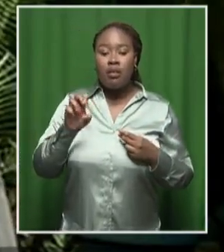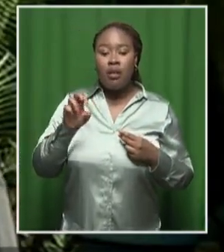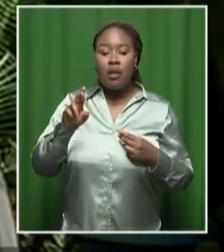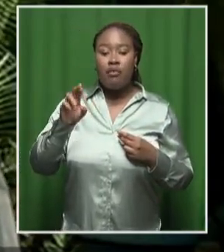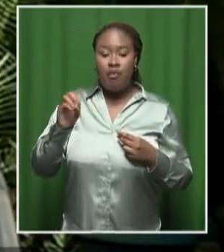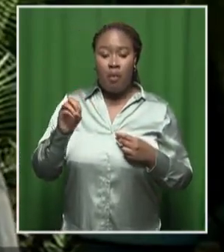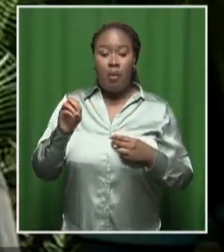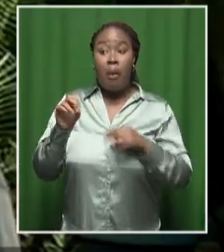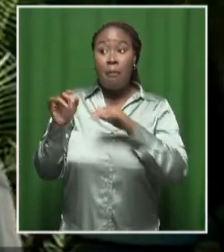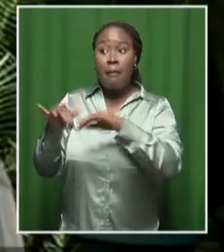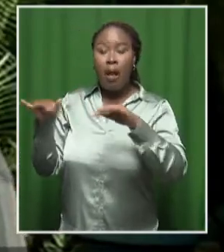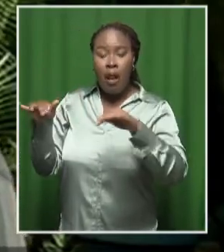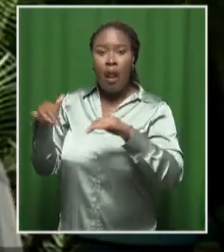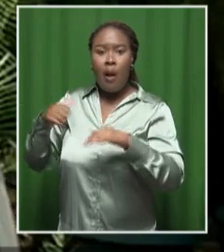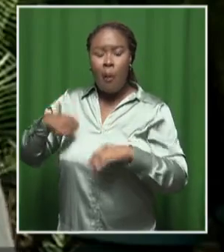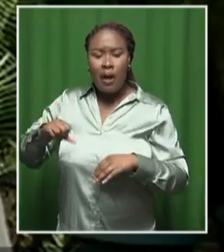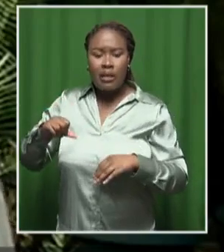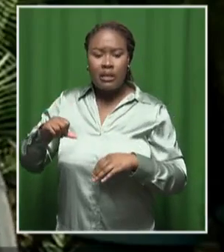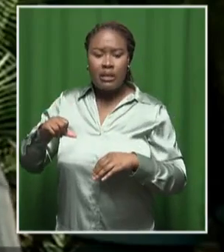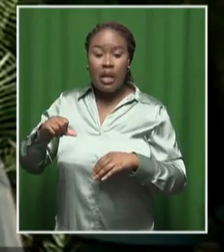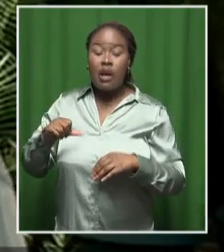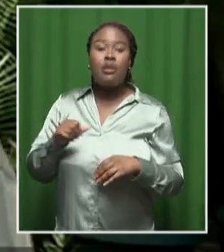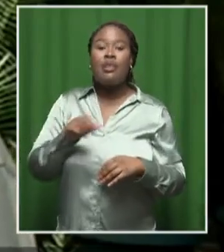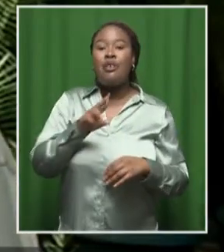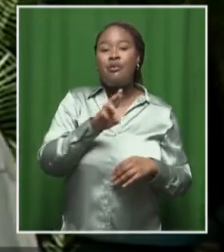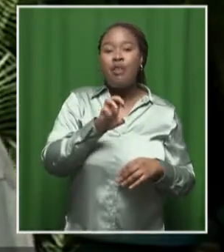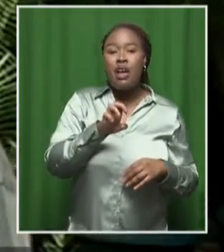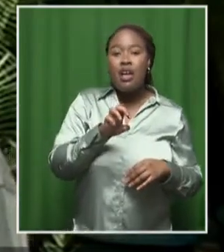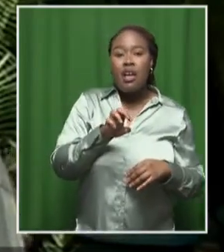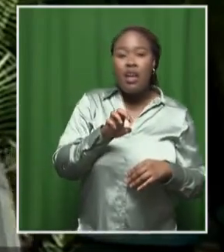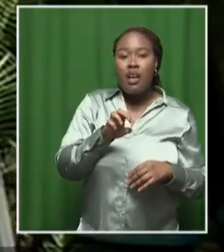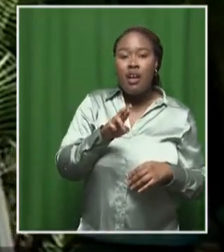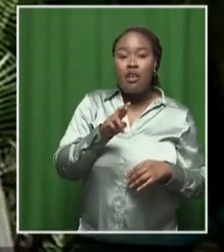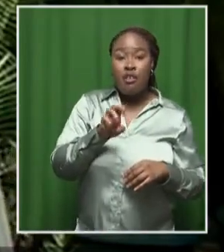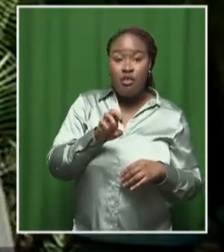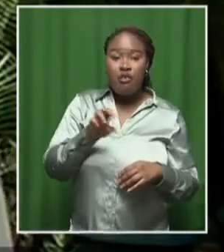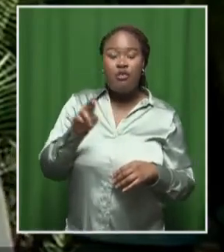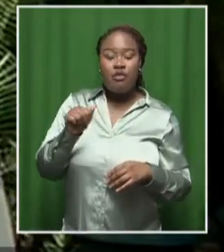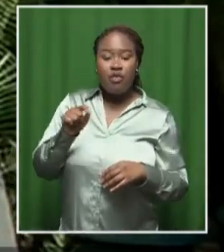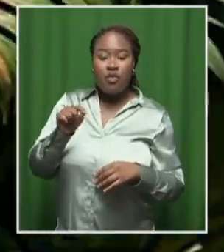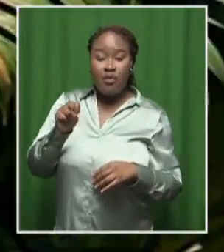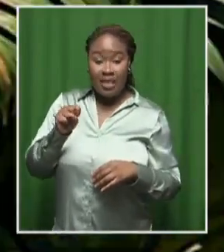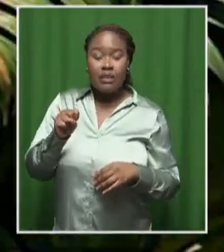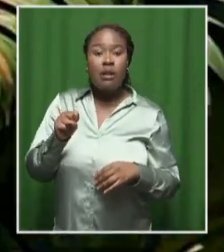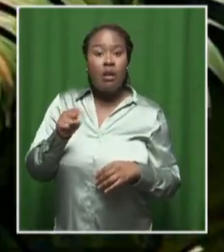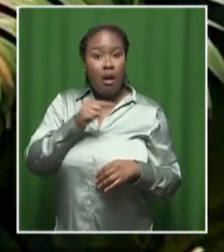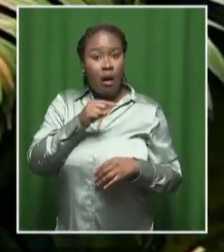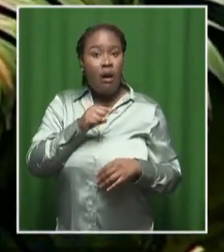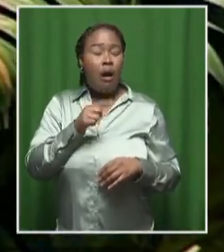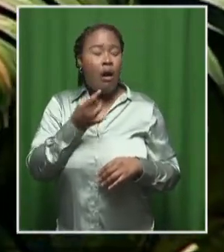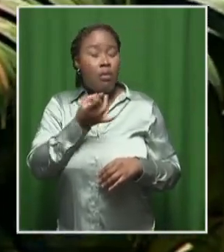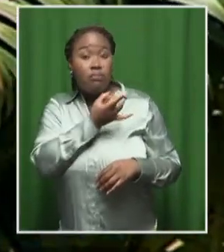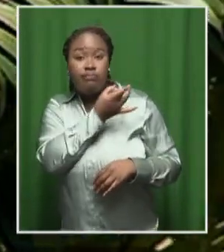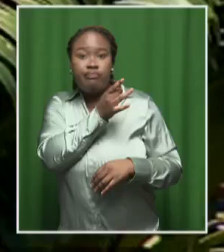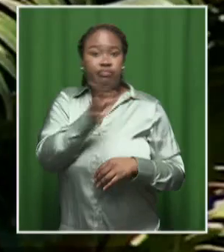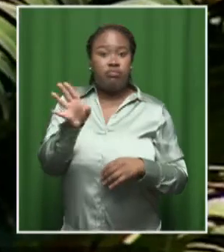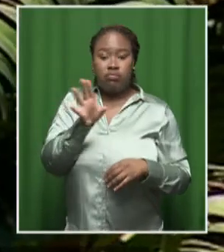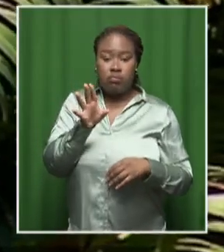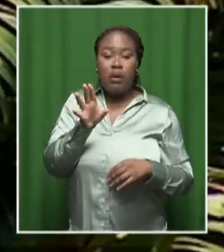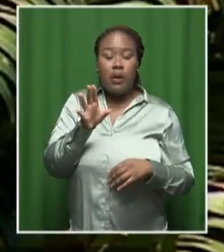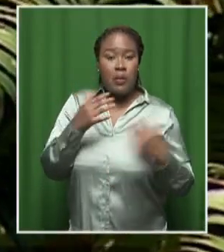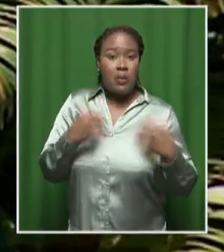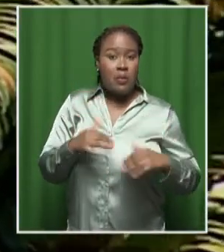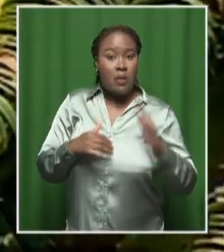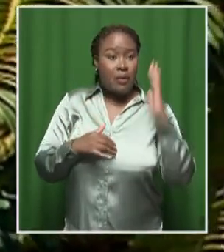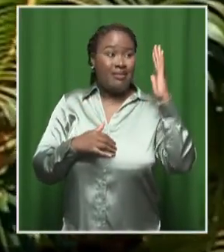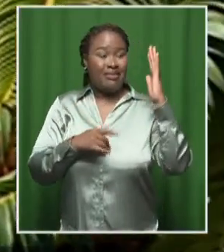which like to collect stuff. The rarer something is, the more likely they is to collect it. Currently one of the